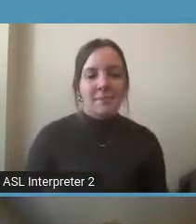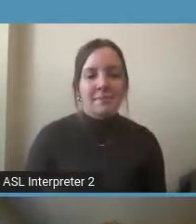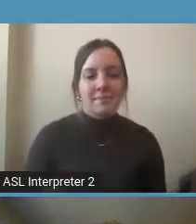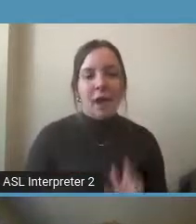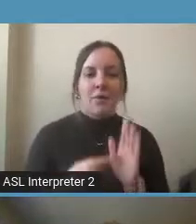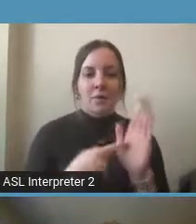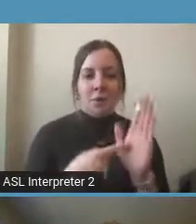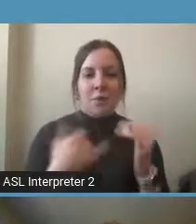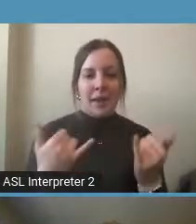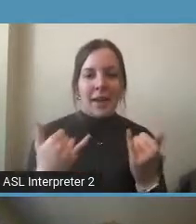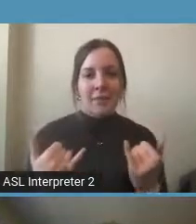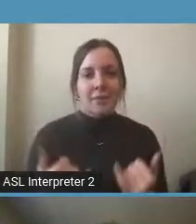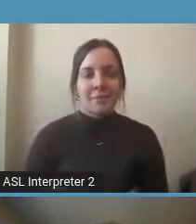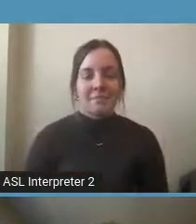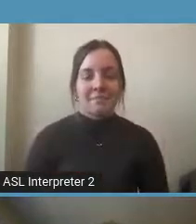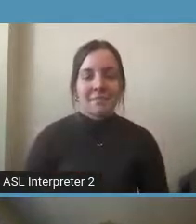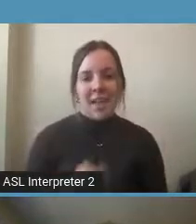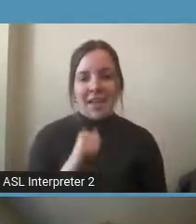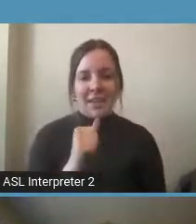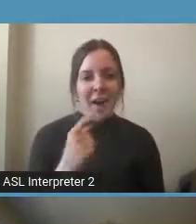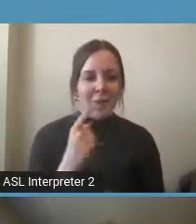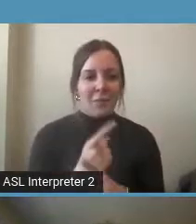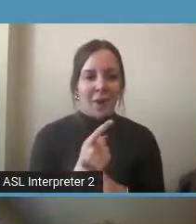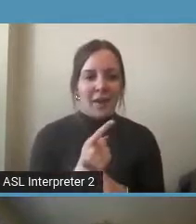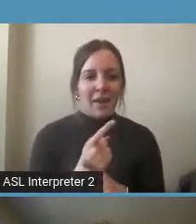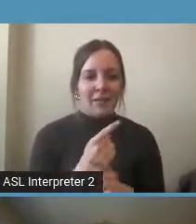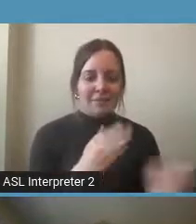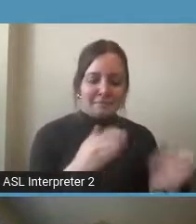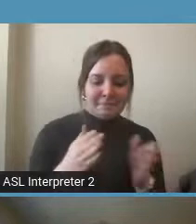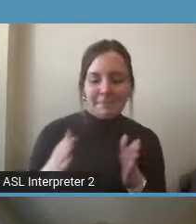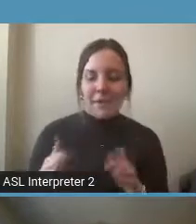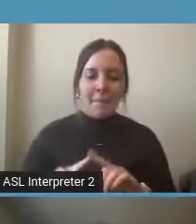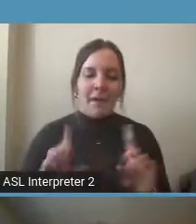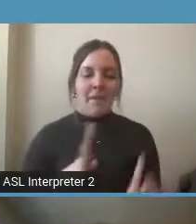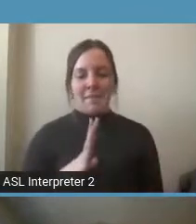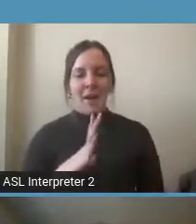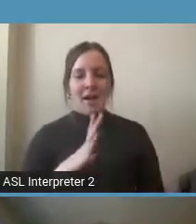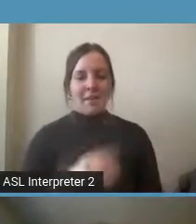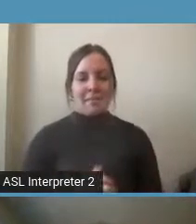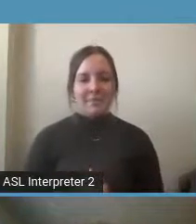It's out of order, but I think it's a